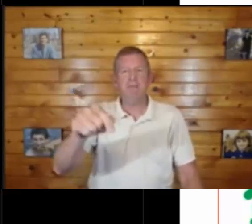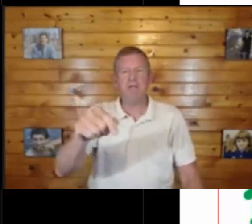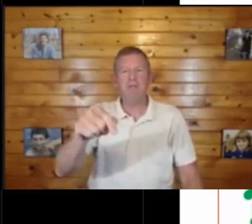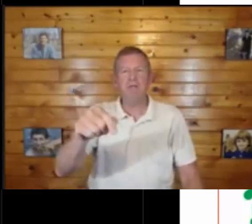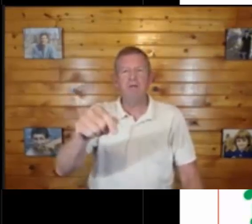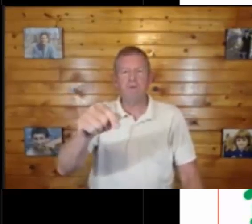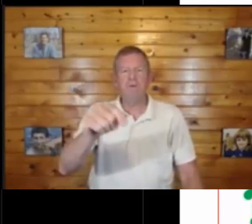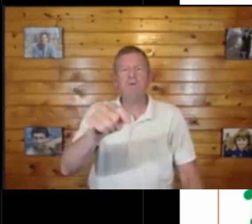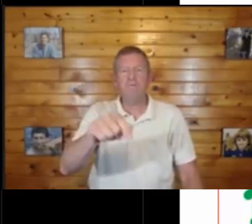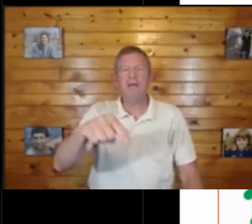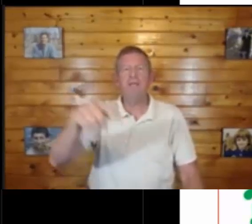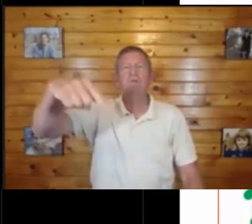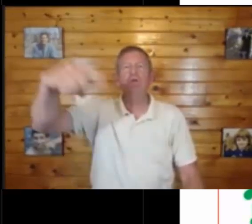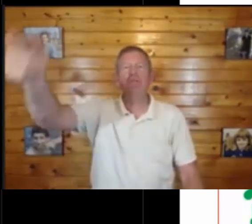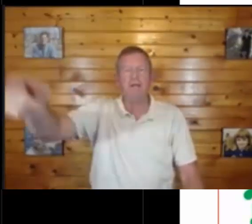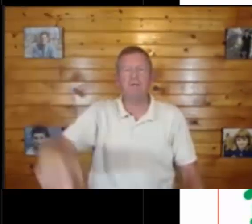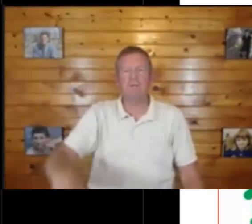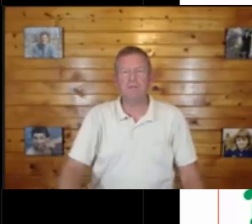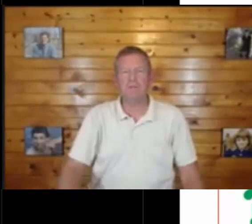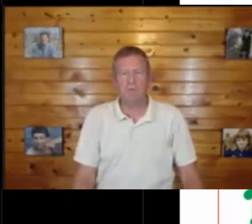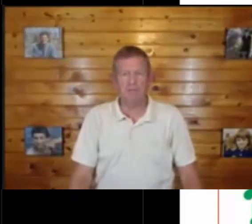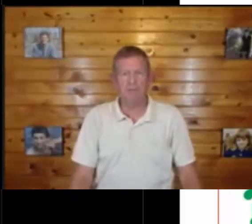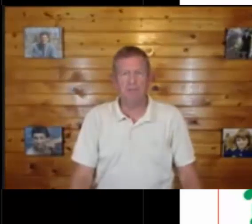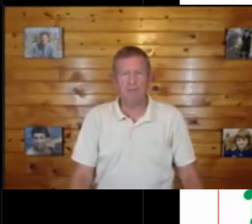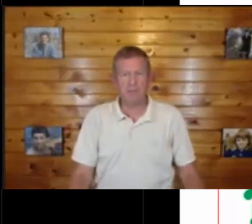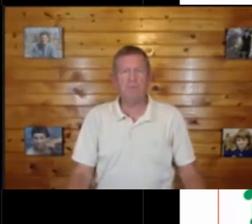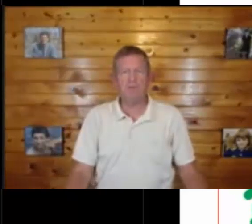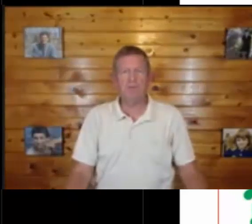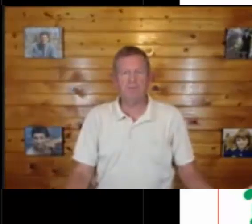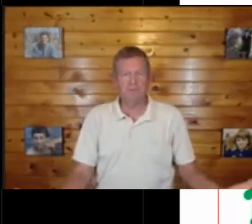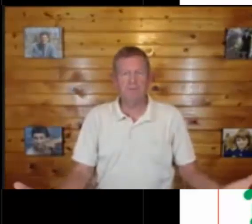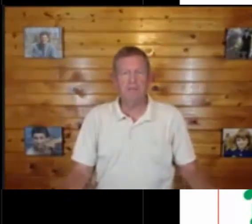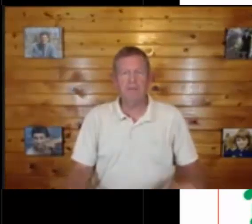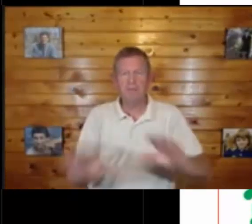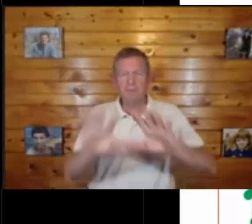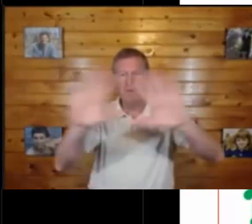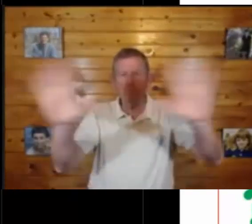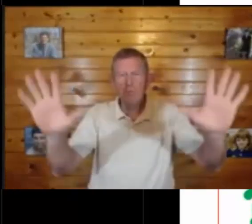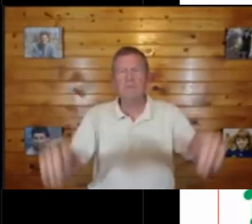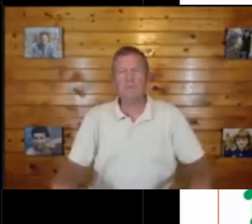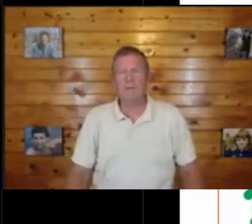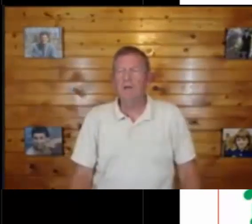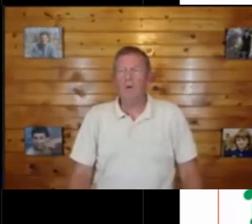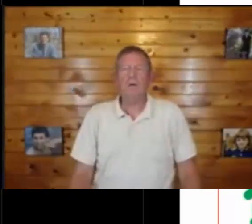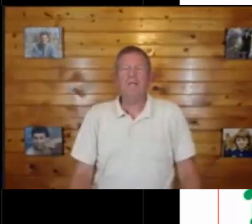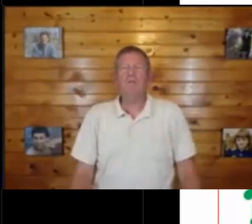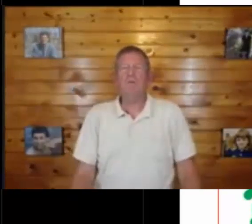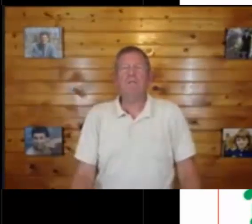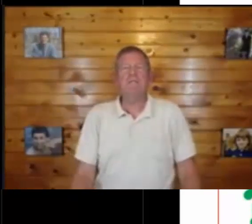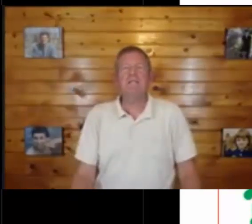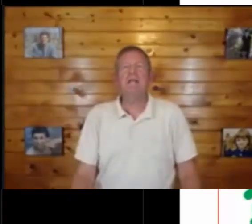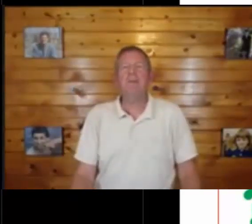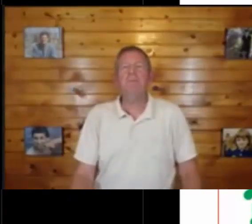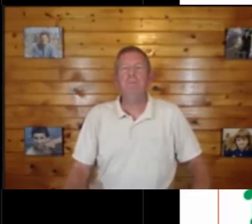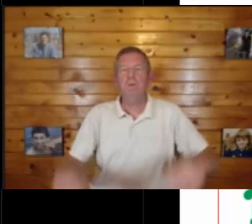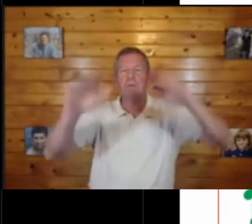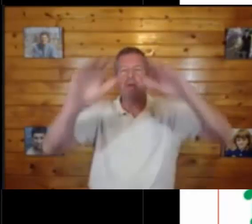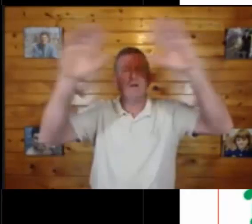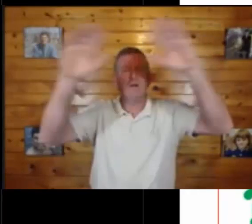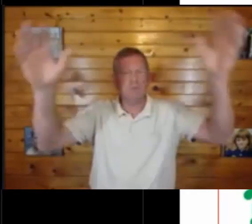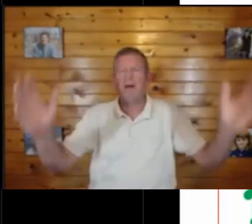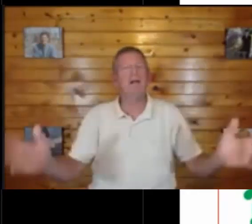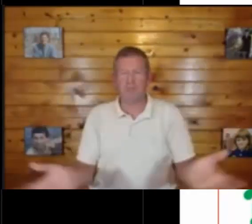the image from your device to your television screen, a much bigger viewing screen, or at least use a desktop